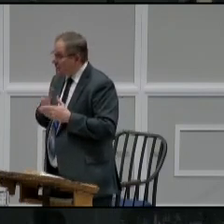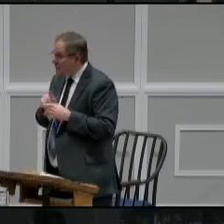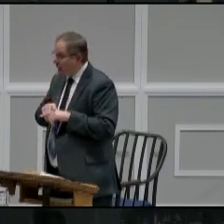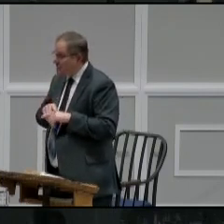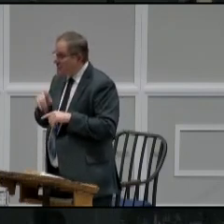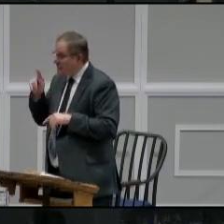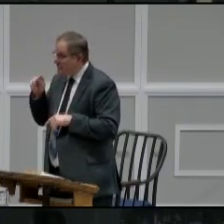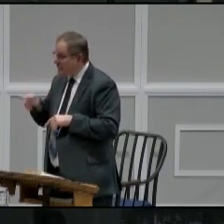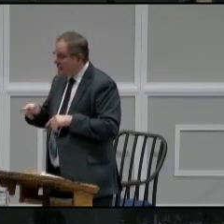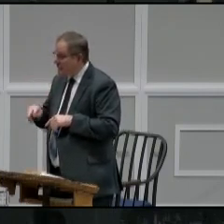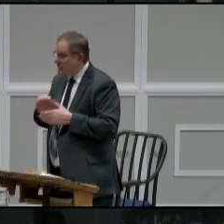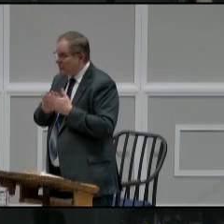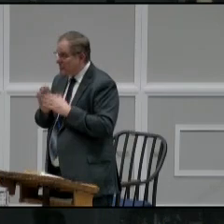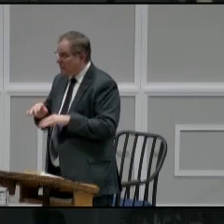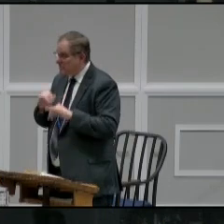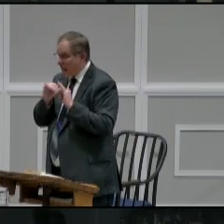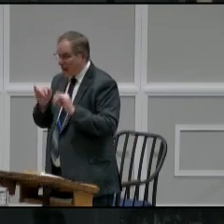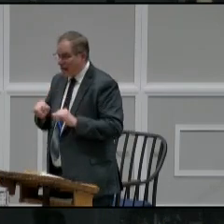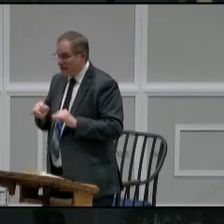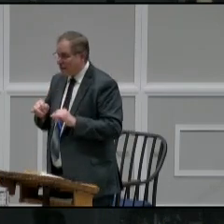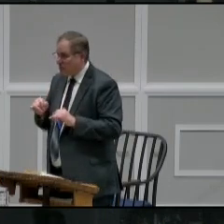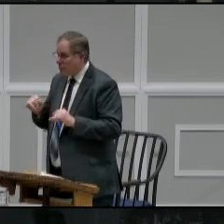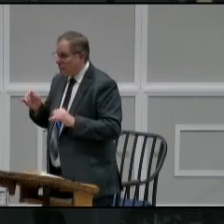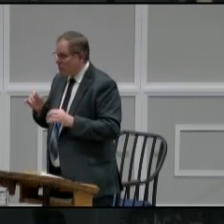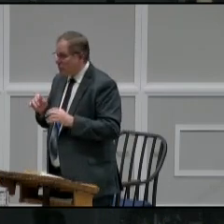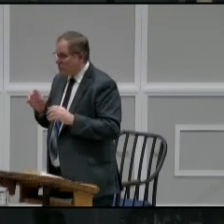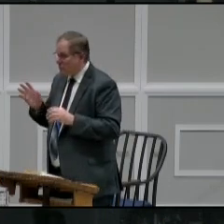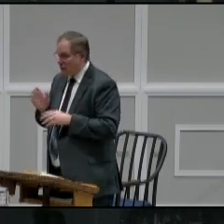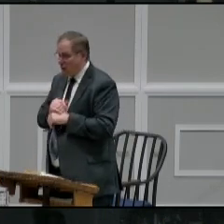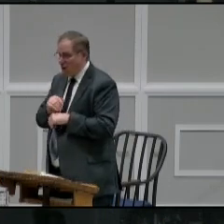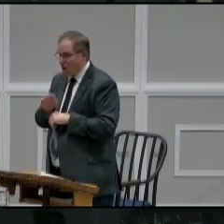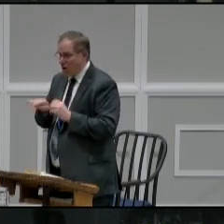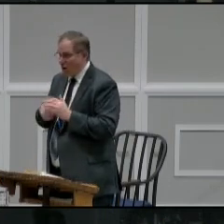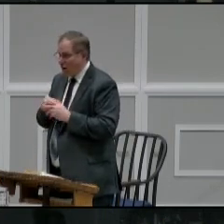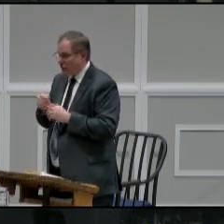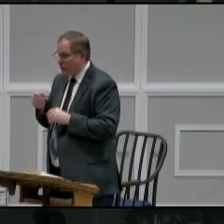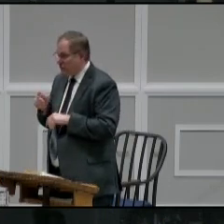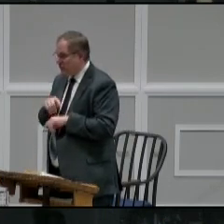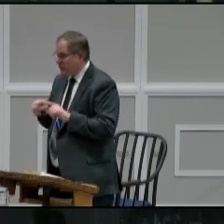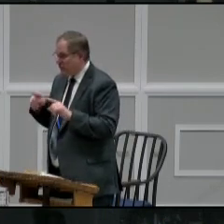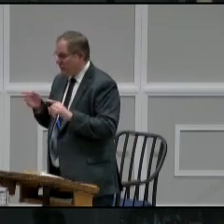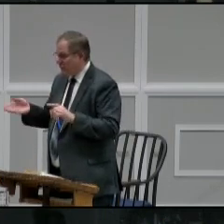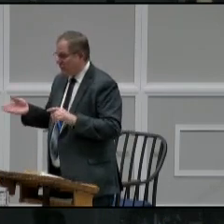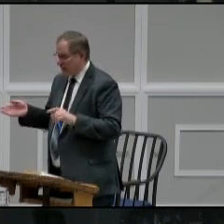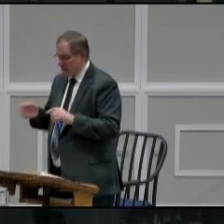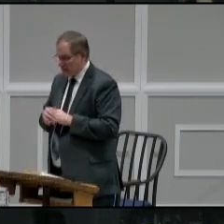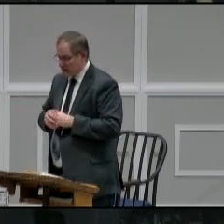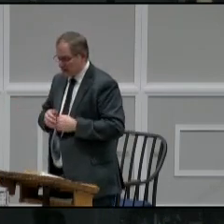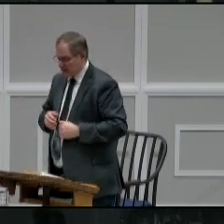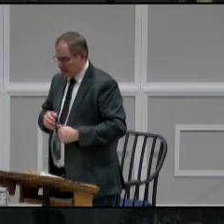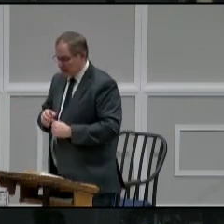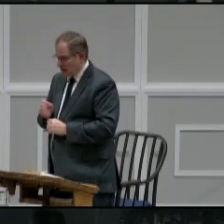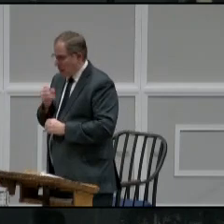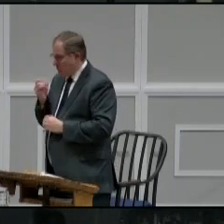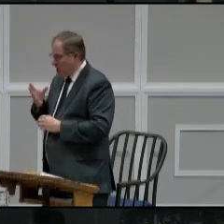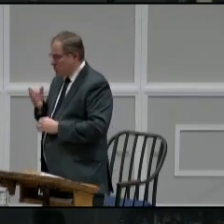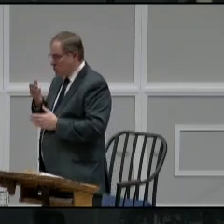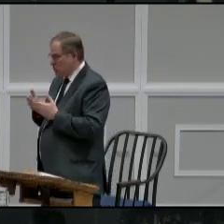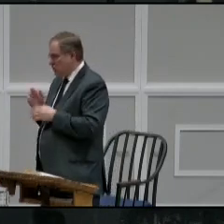You could try to tell me, oh, Brother Drew, there's some good God-honoring stuff on Netflix, but you'd be hard-pressed to convince me of that.